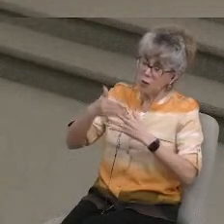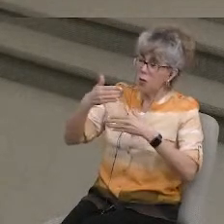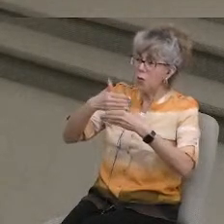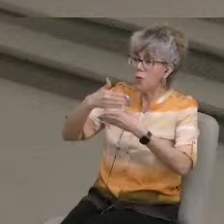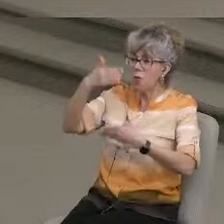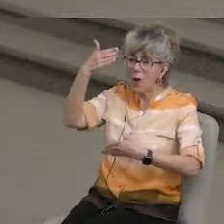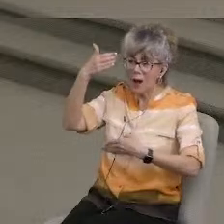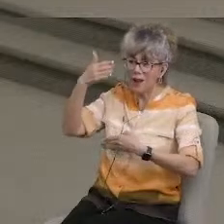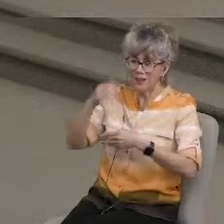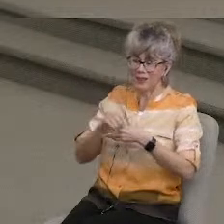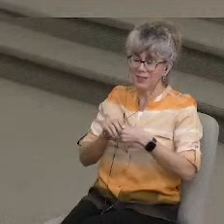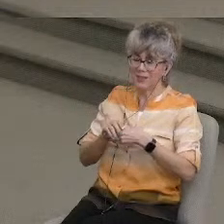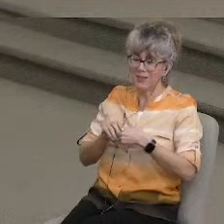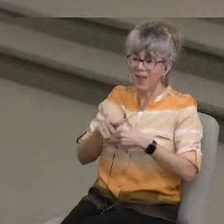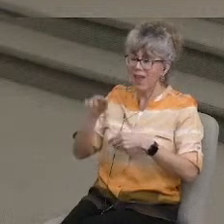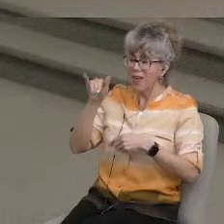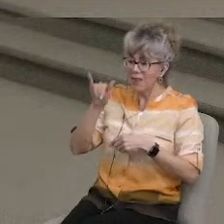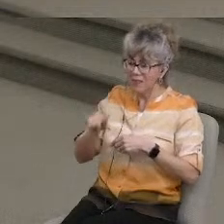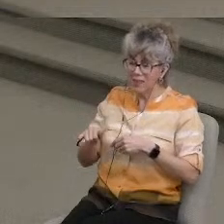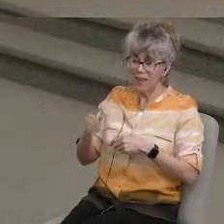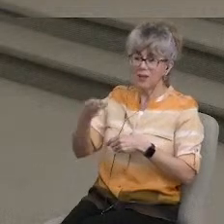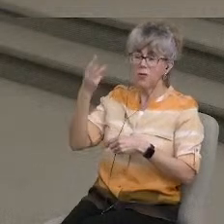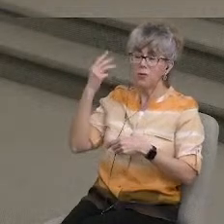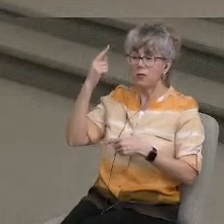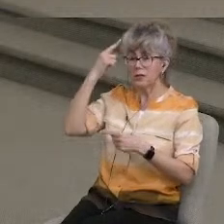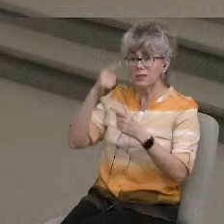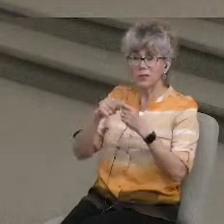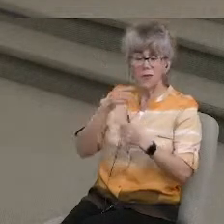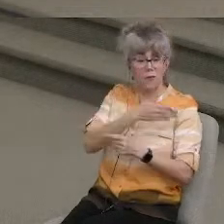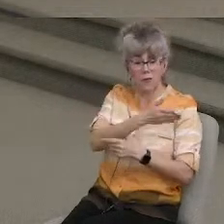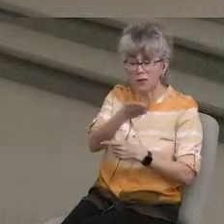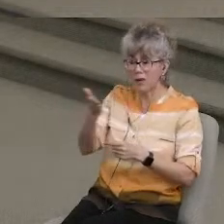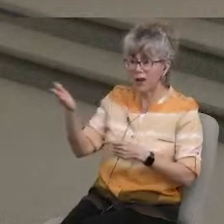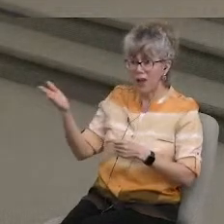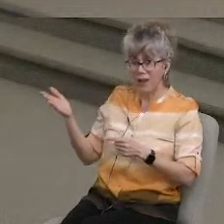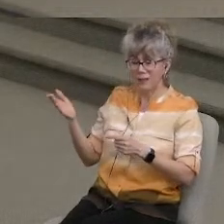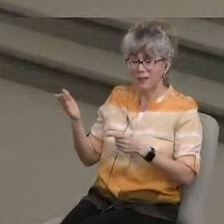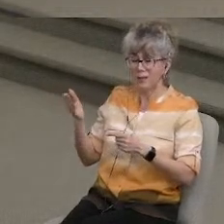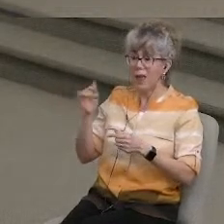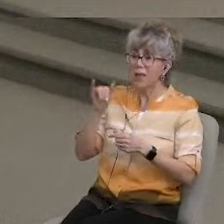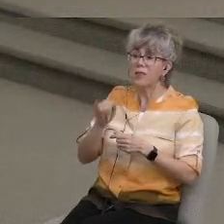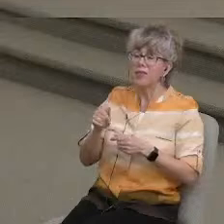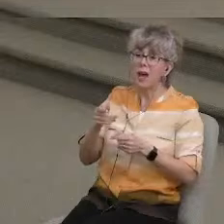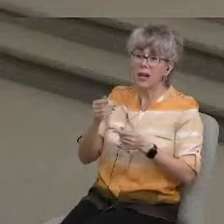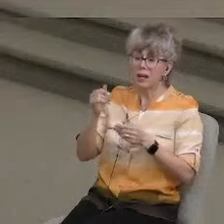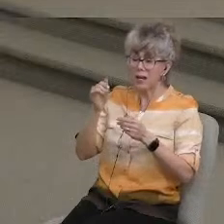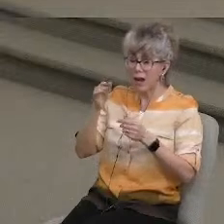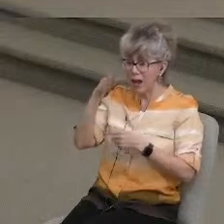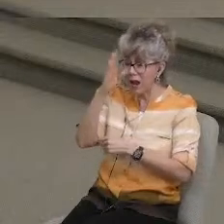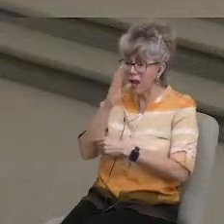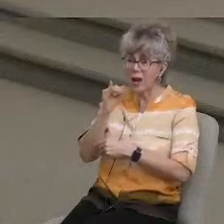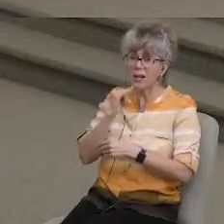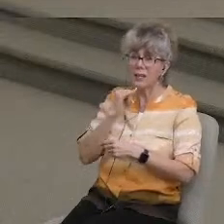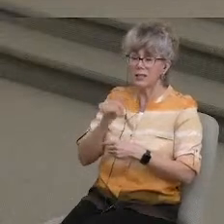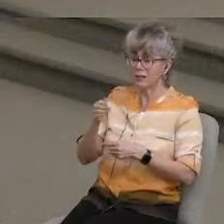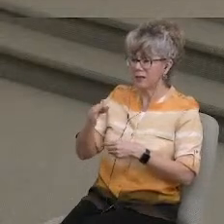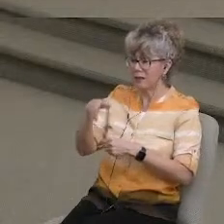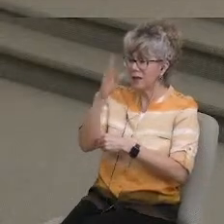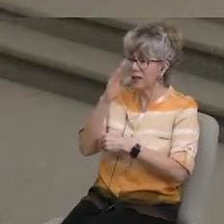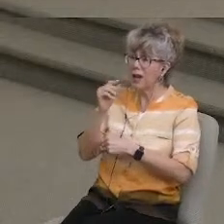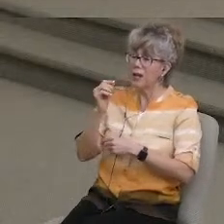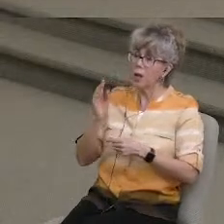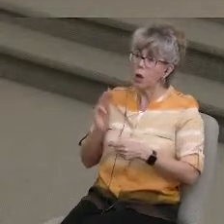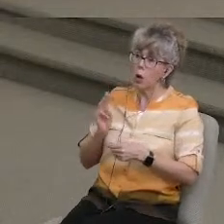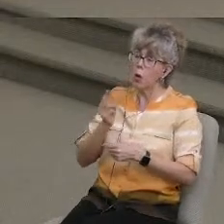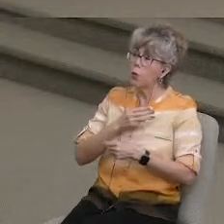always for us because of the good God we serve. And so as we see the empty tomb,